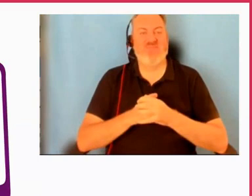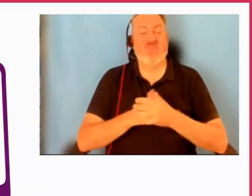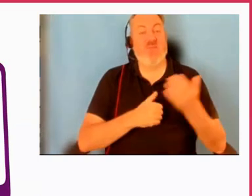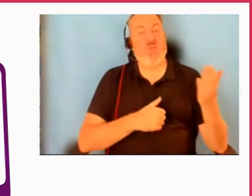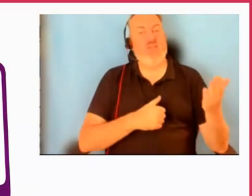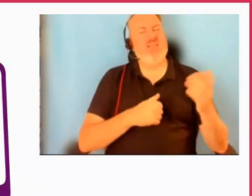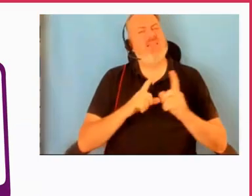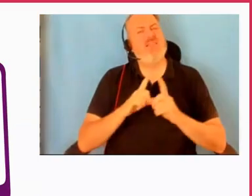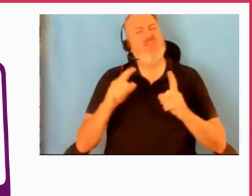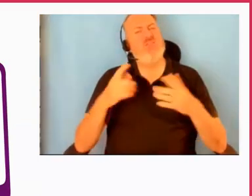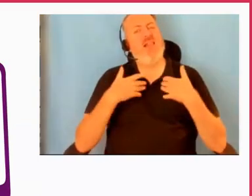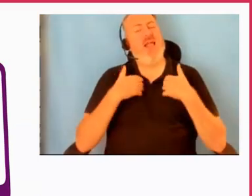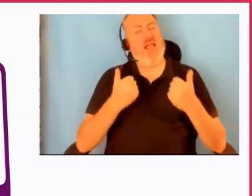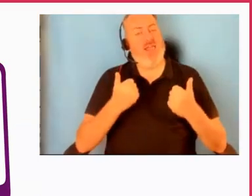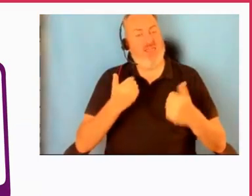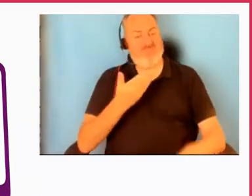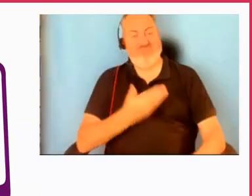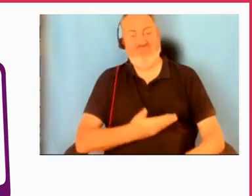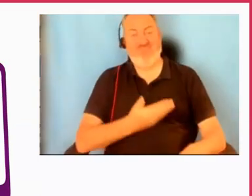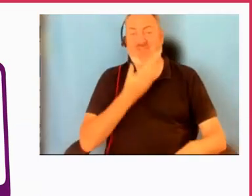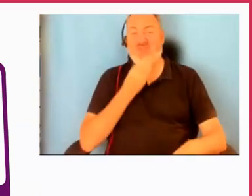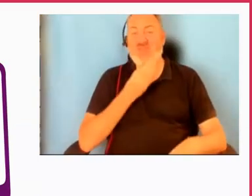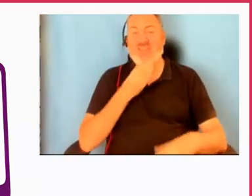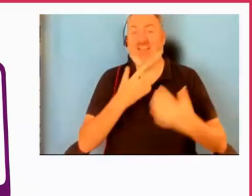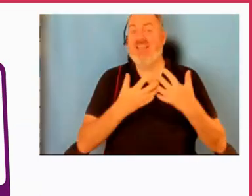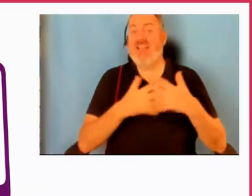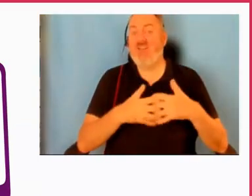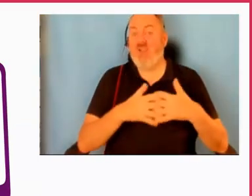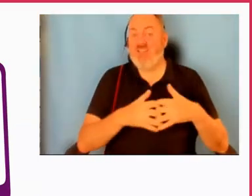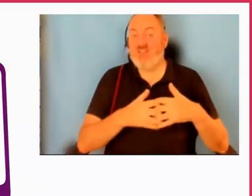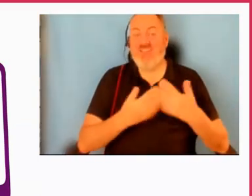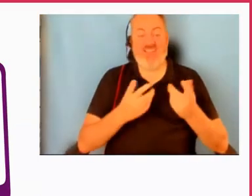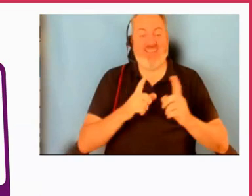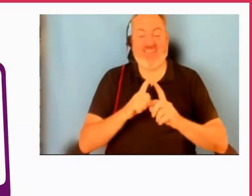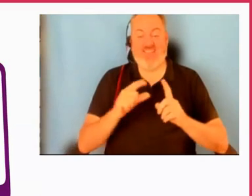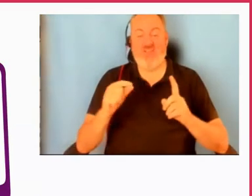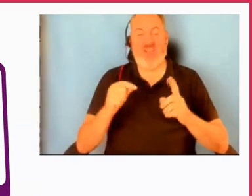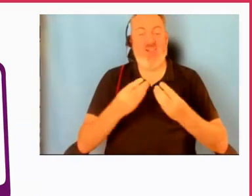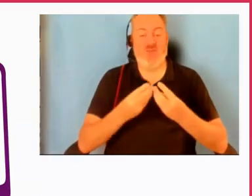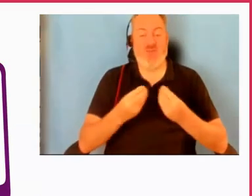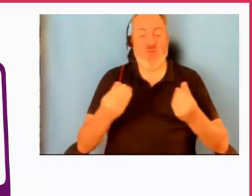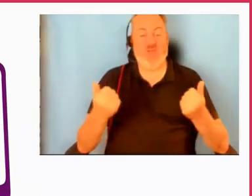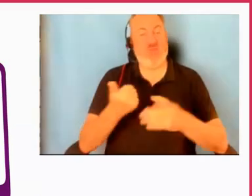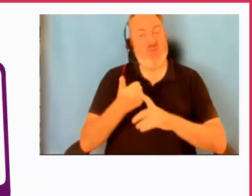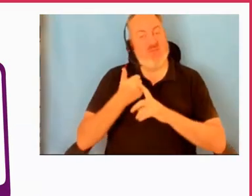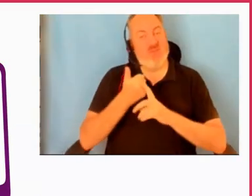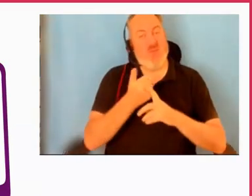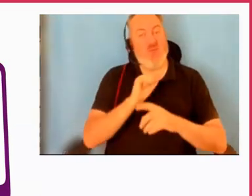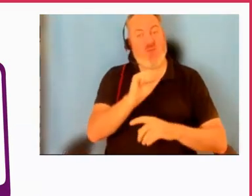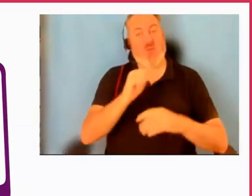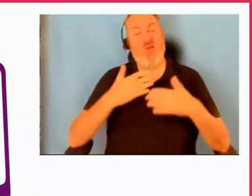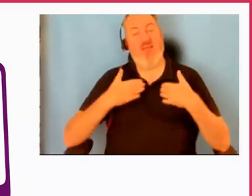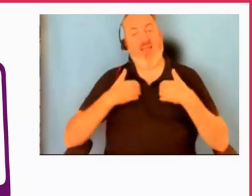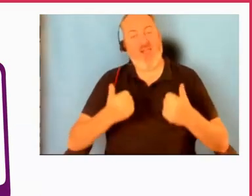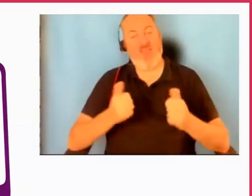So really, digital health is just the use of technology and digital tools to manage our health and wellbeing. So this